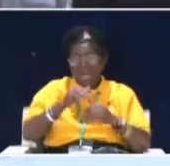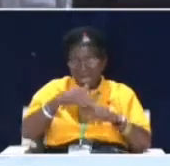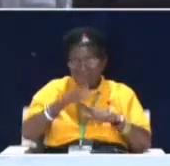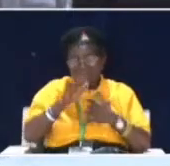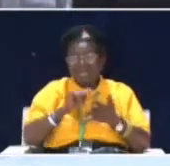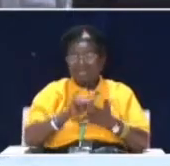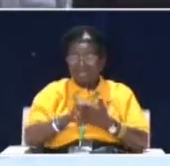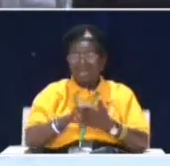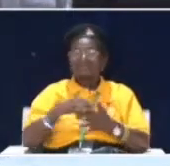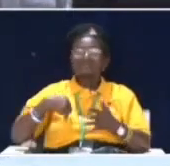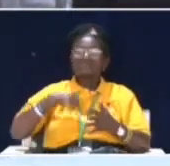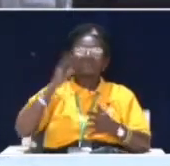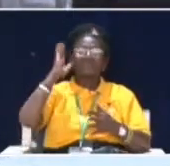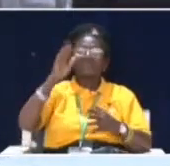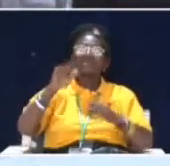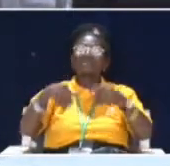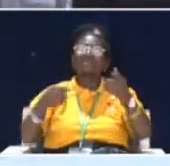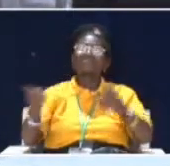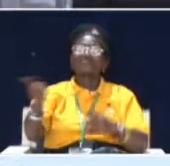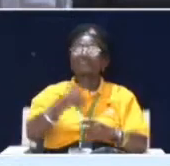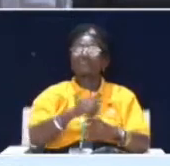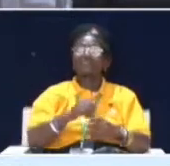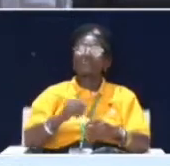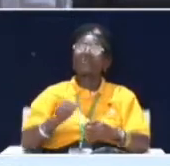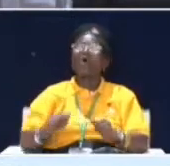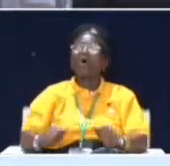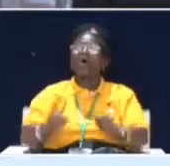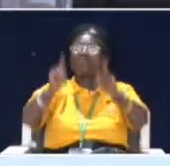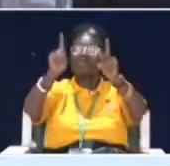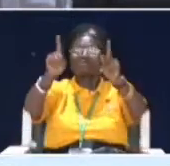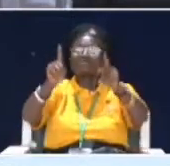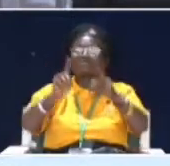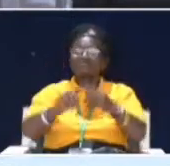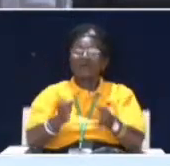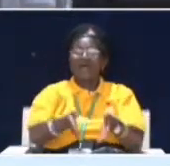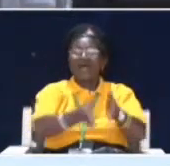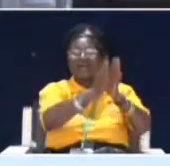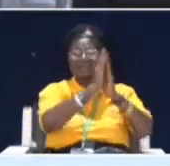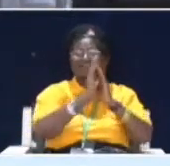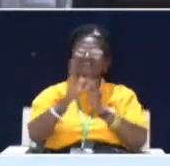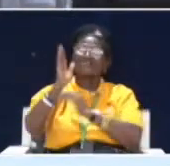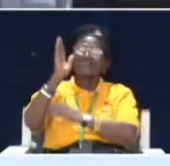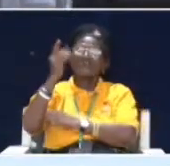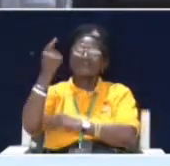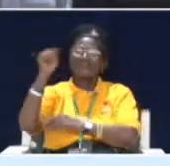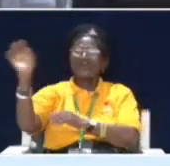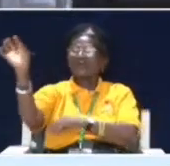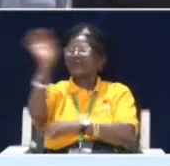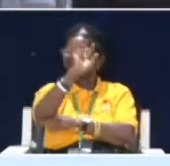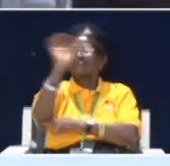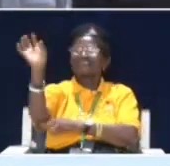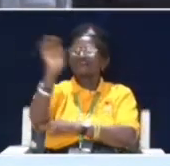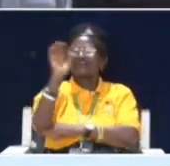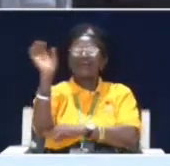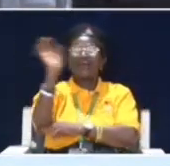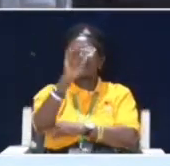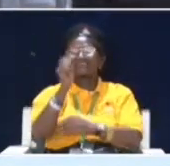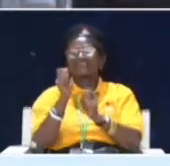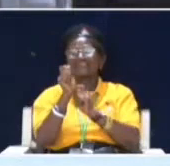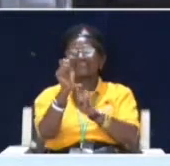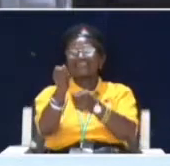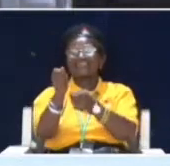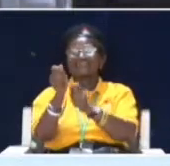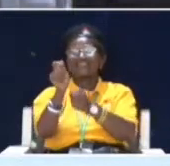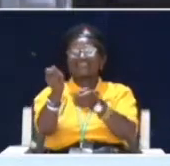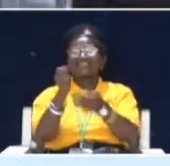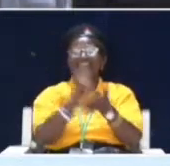we will give you an opportunity to ask God for a Christmas present. Lẹ́yìn náà, a wá fún wa ní àǹfààní láti bèrè